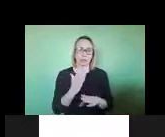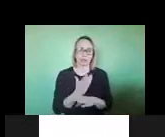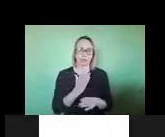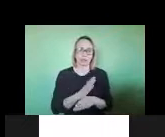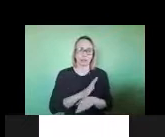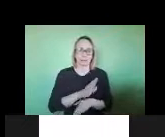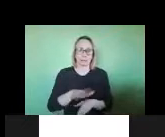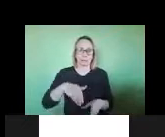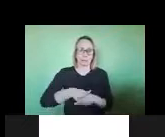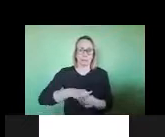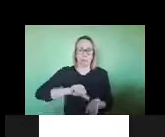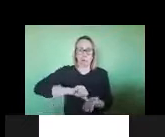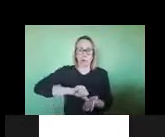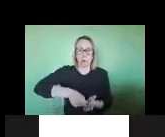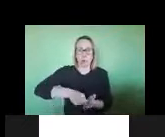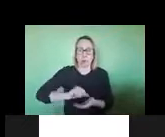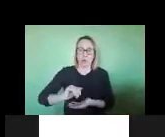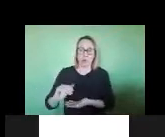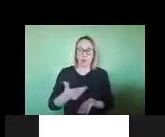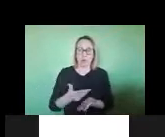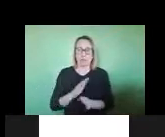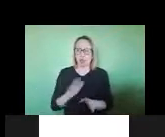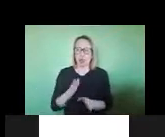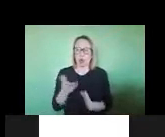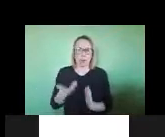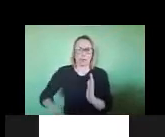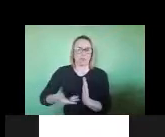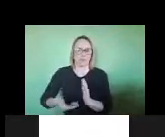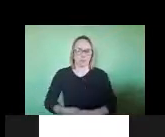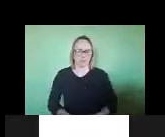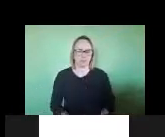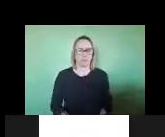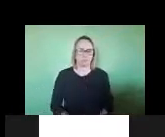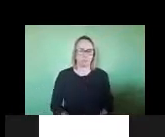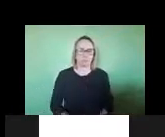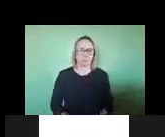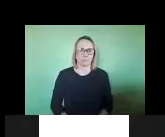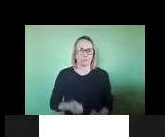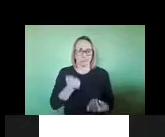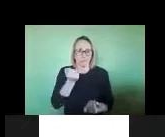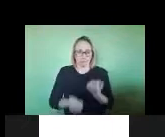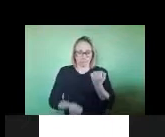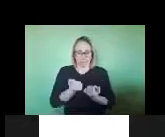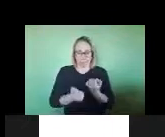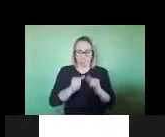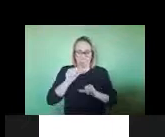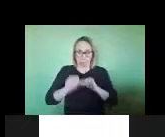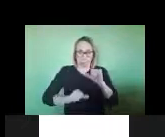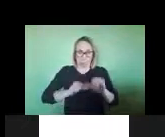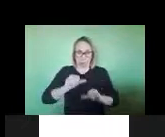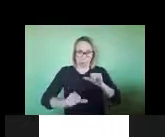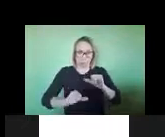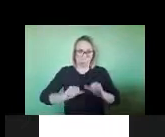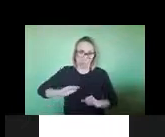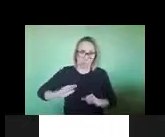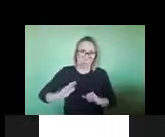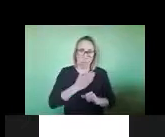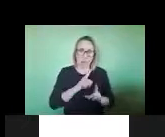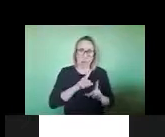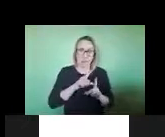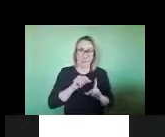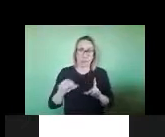our core offering and are no longer a tag-on. As part of our evaluation process, all of our digital activities are